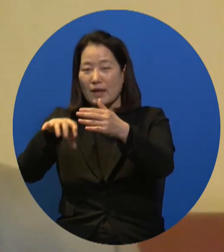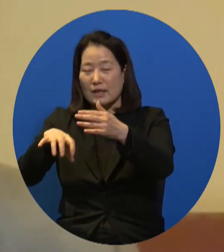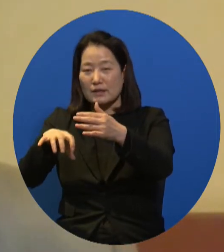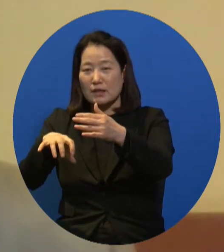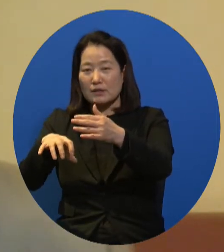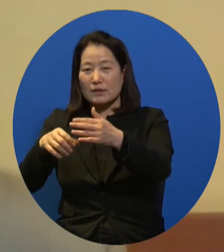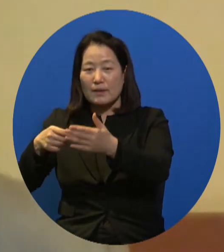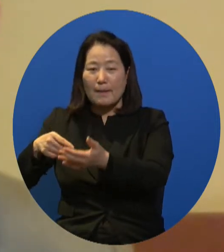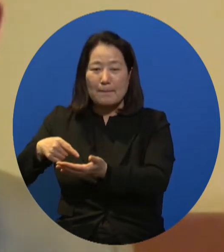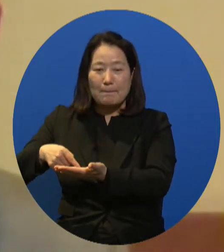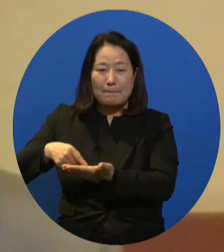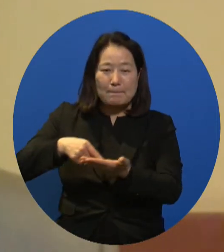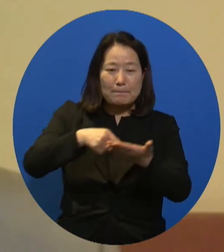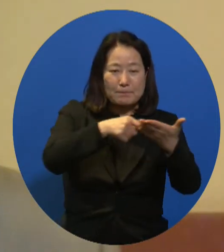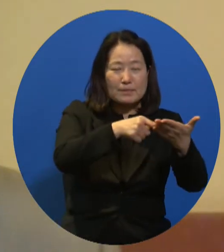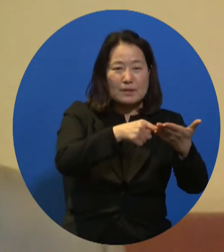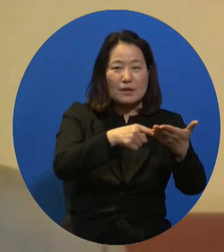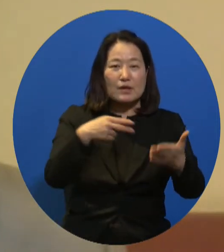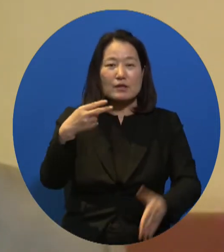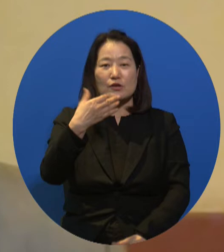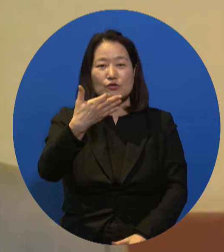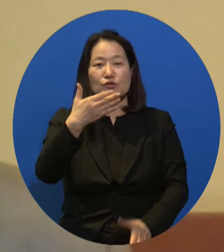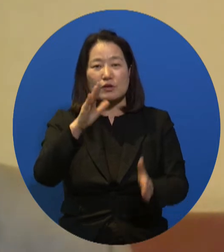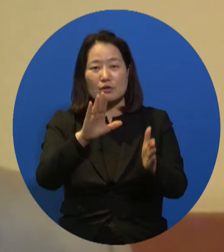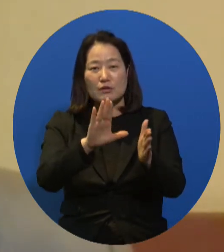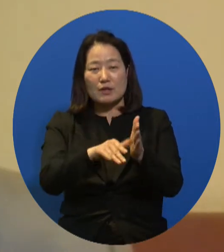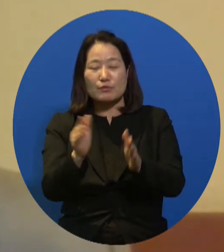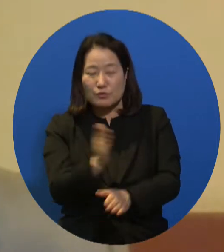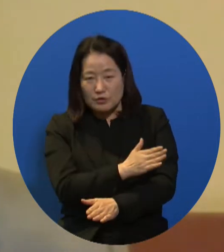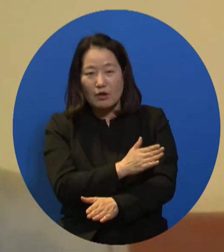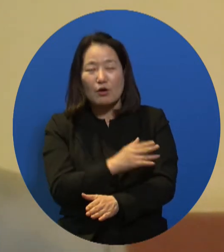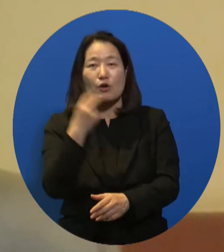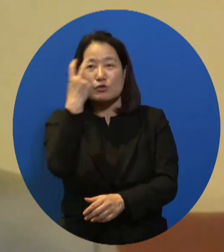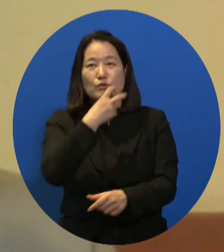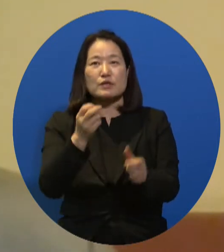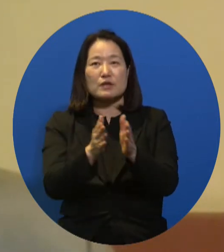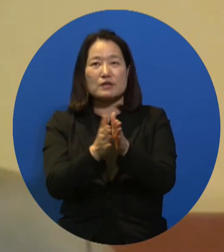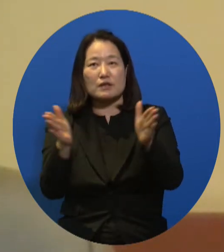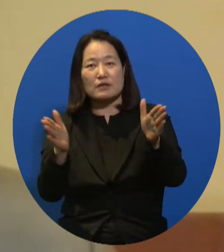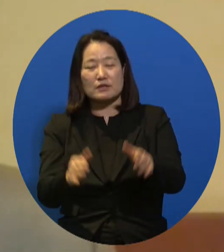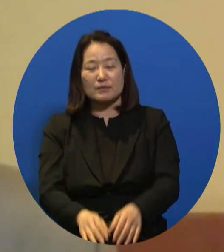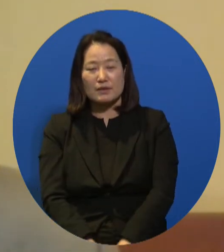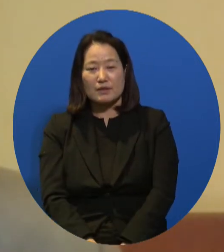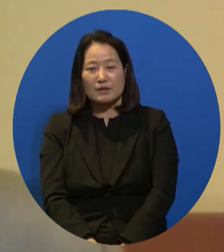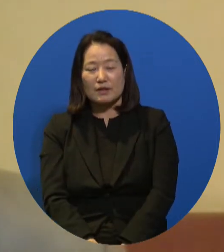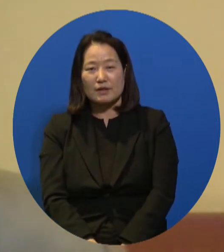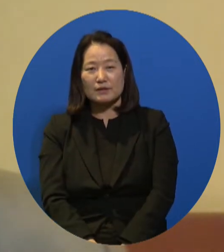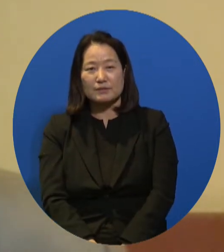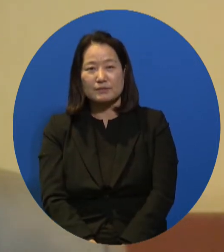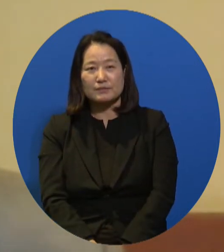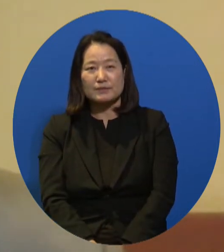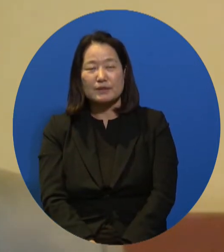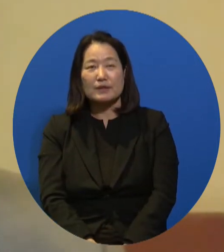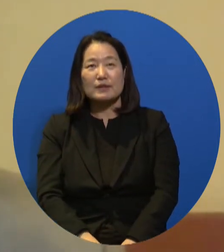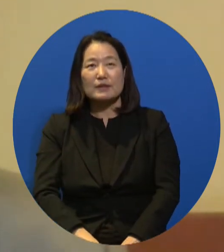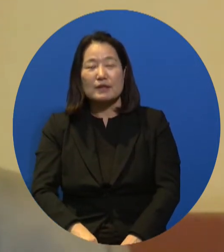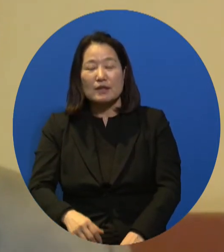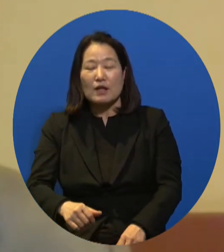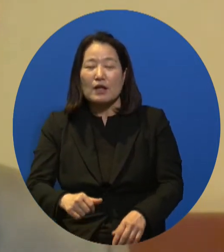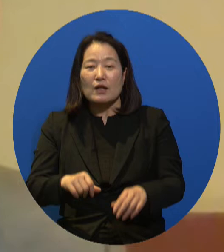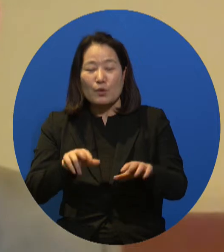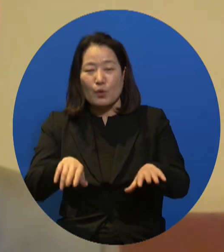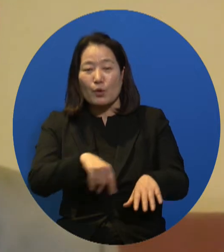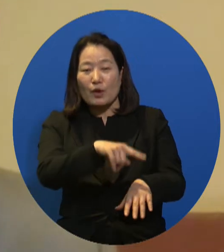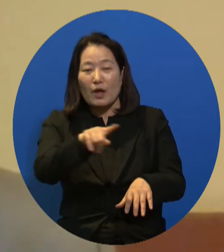2019. Members of the committee met with hundreds of individuals, representative